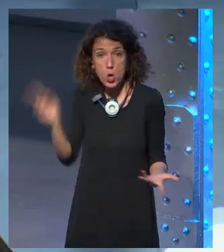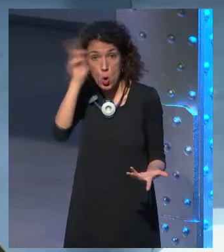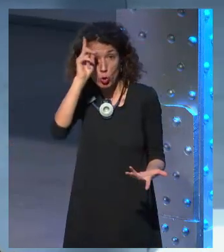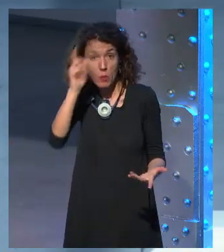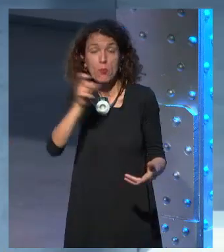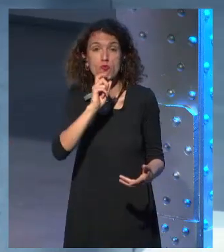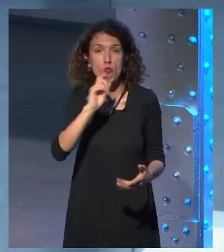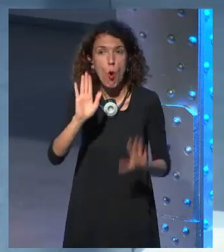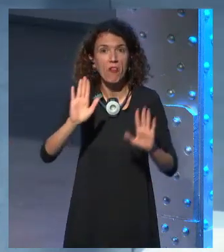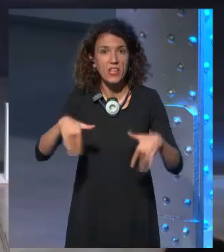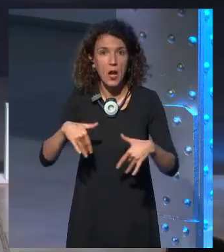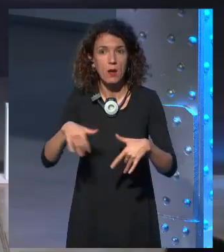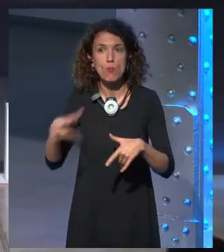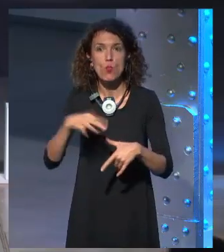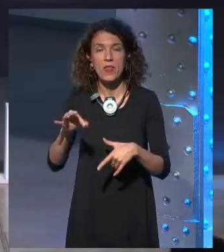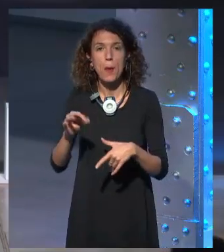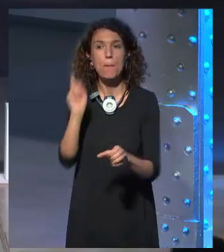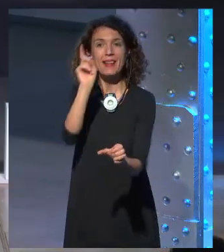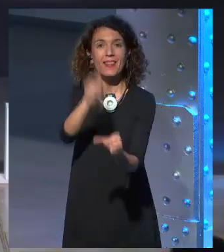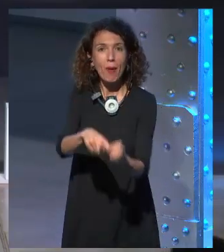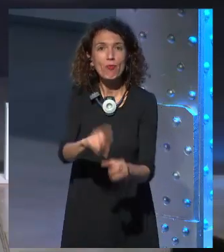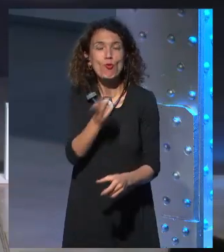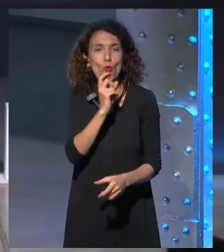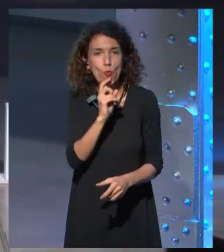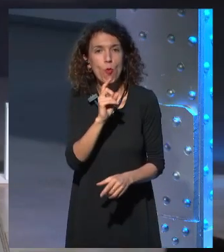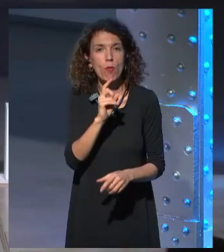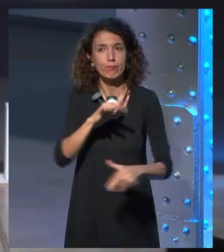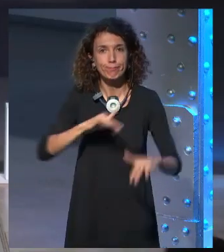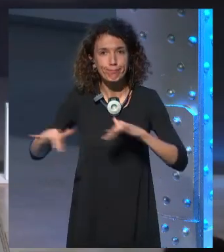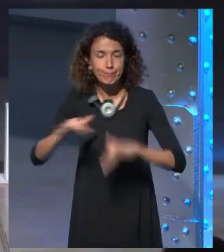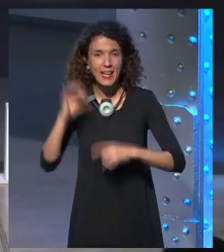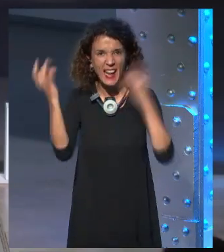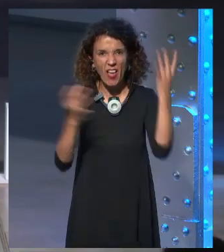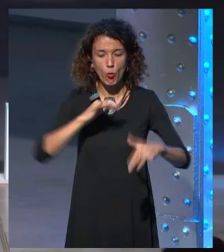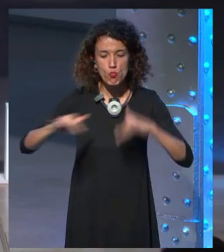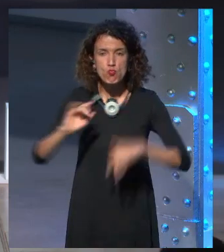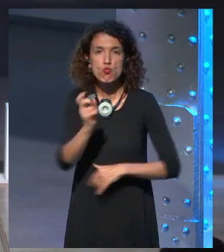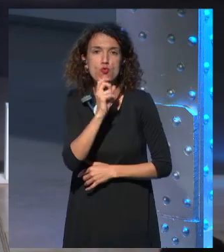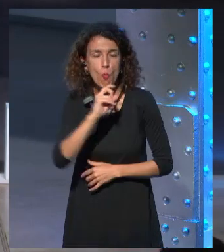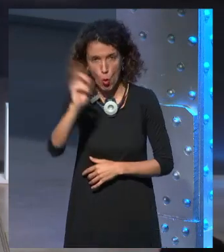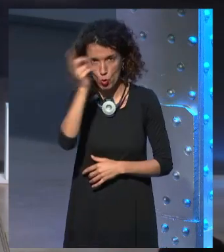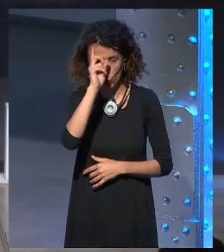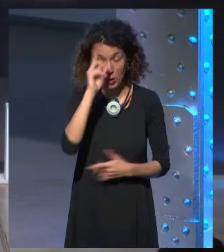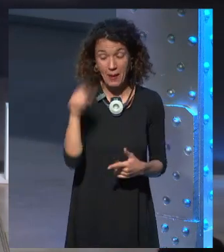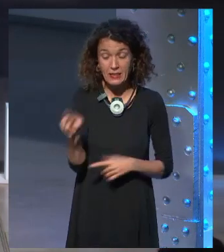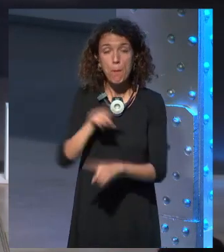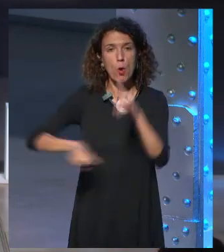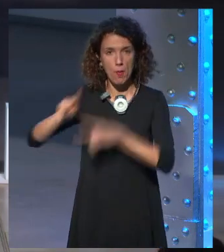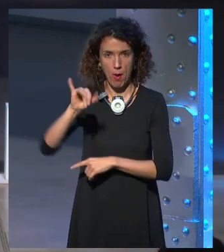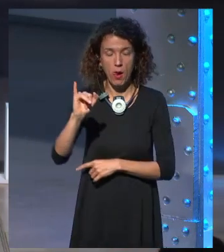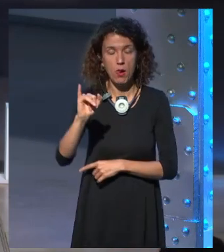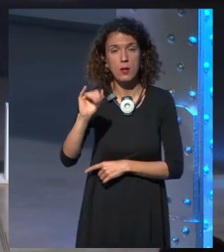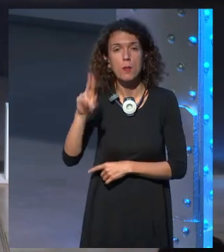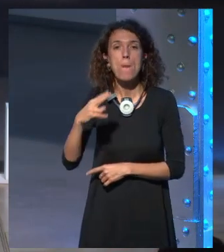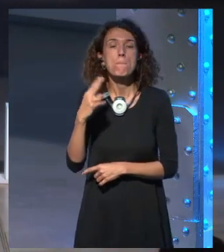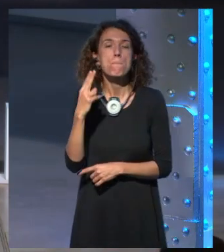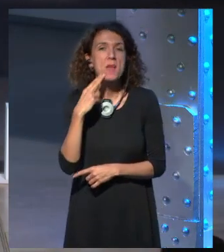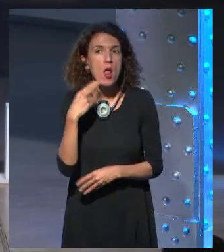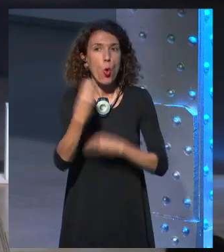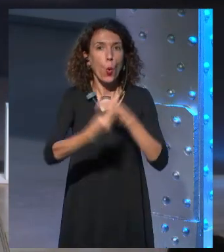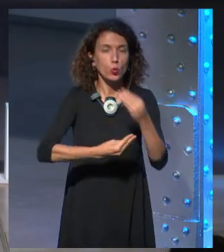and creators. And for me, that's the bigger problem. Not the fear about the use of digital media, but really, oh my God, let's get our kids be makers